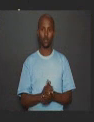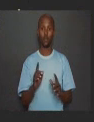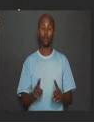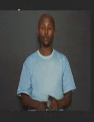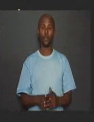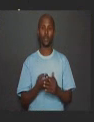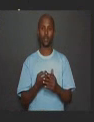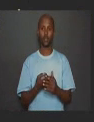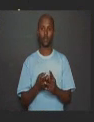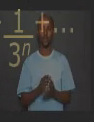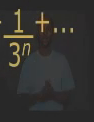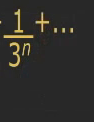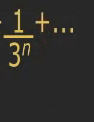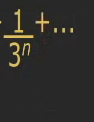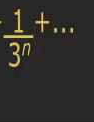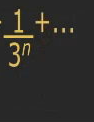Begin.